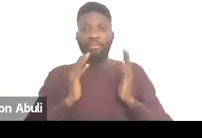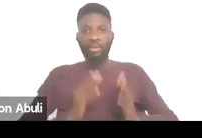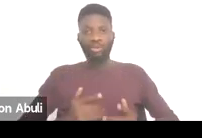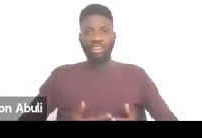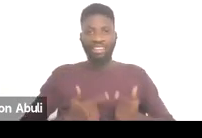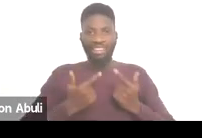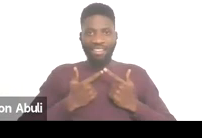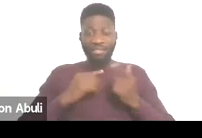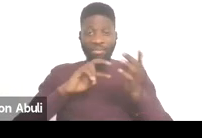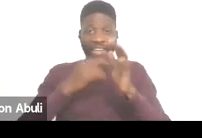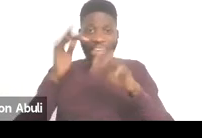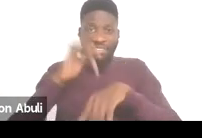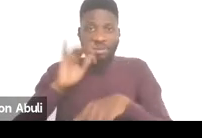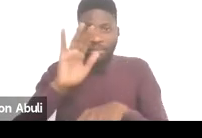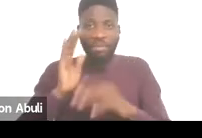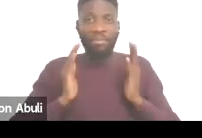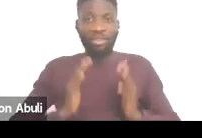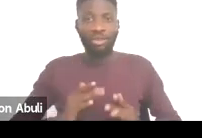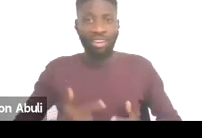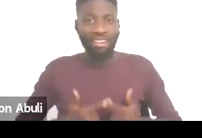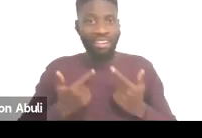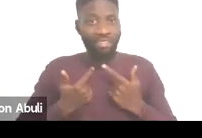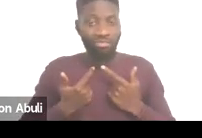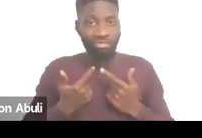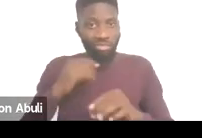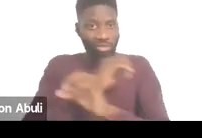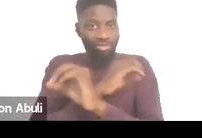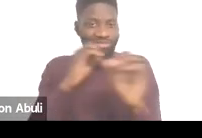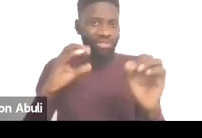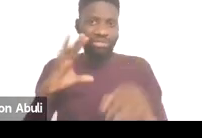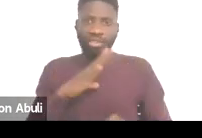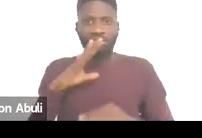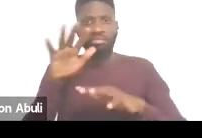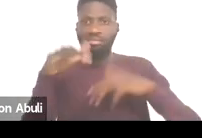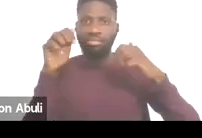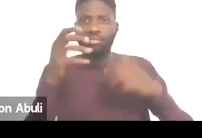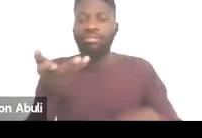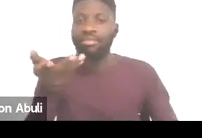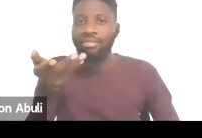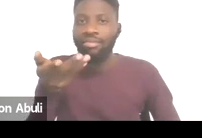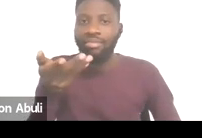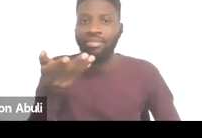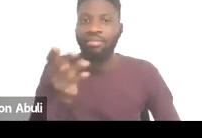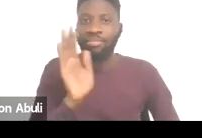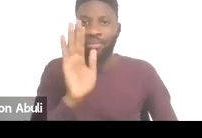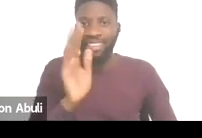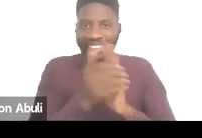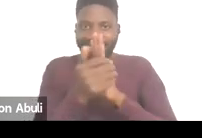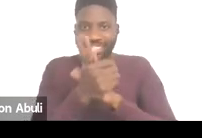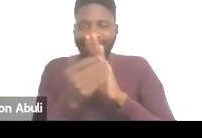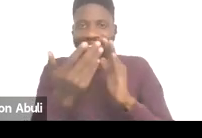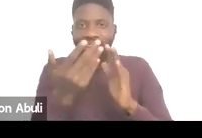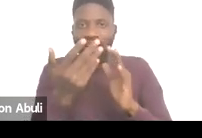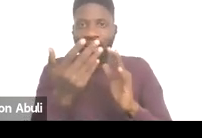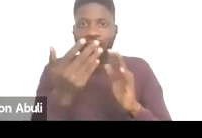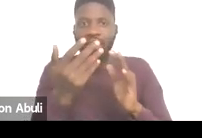affect your personal life? If not, then you go for it. Assess your skills. That is, evaluate